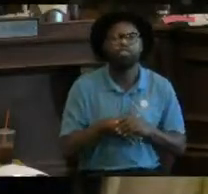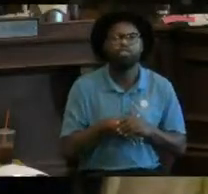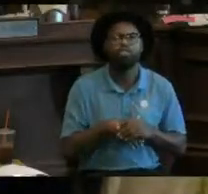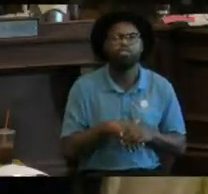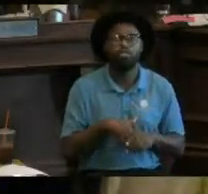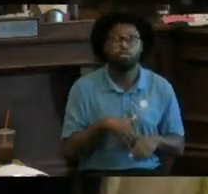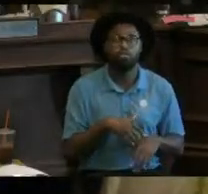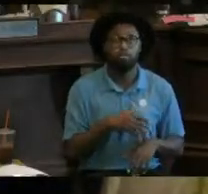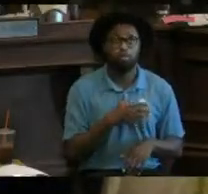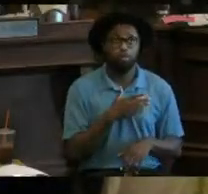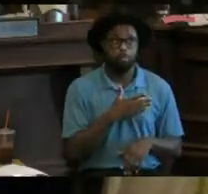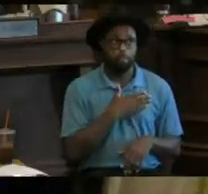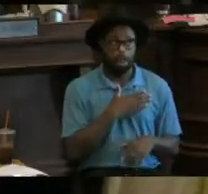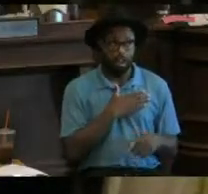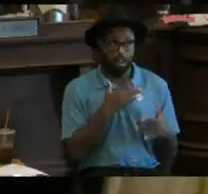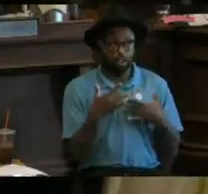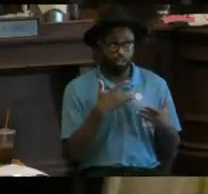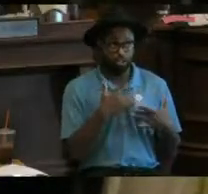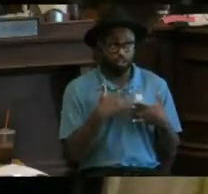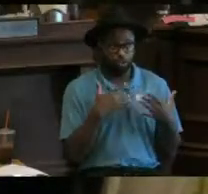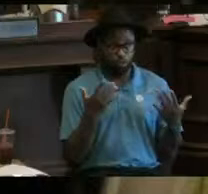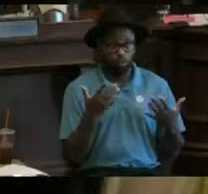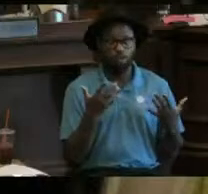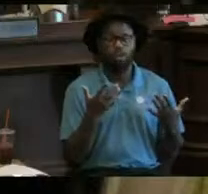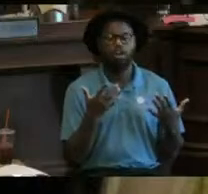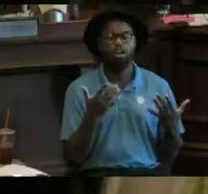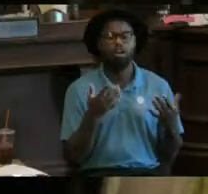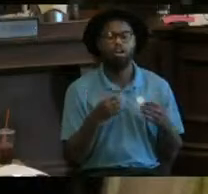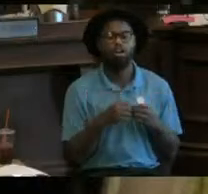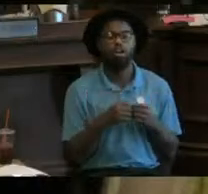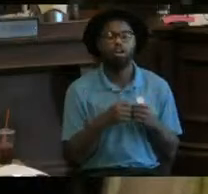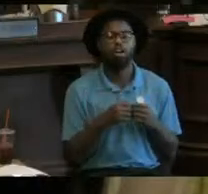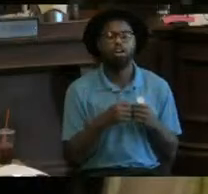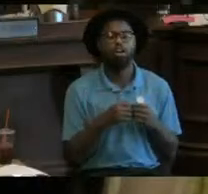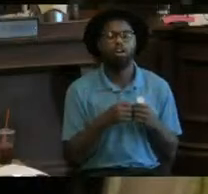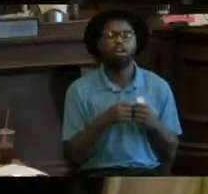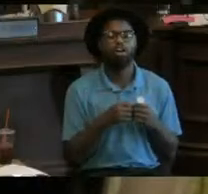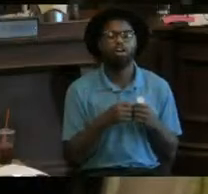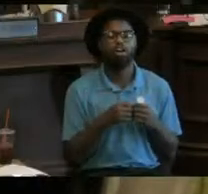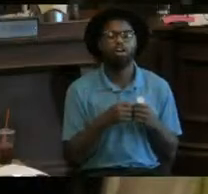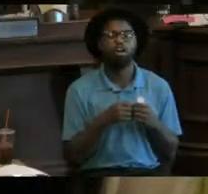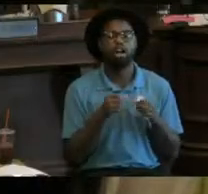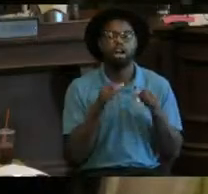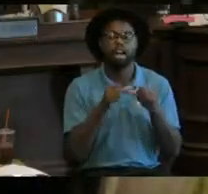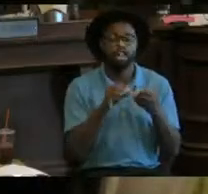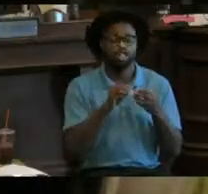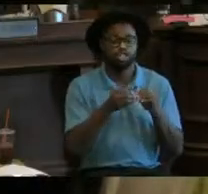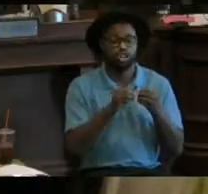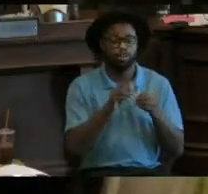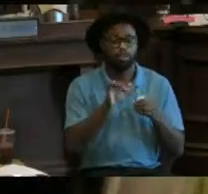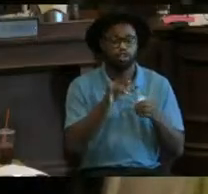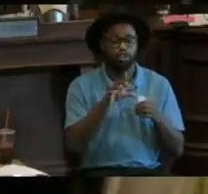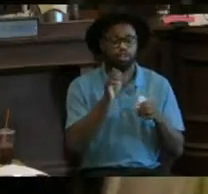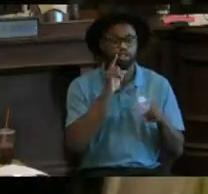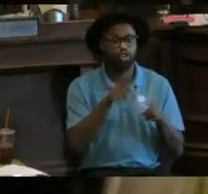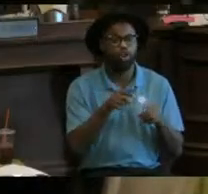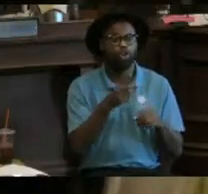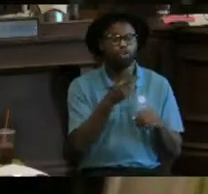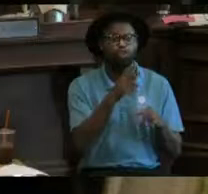My concern is just continuing to be the number of units that are two bedroom or